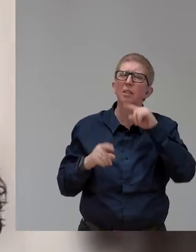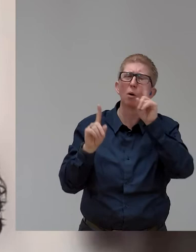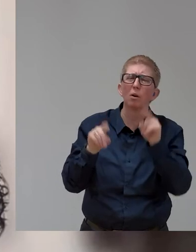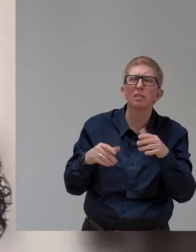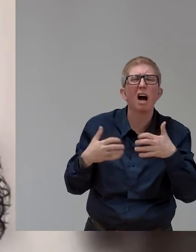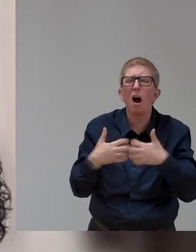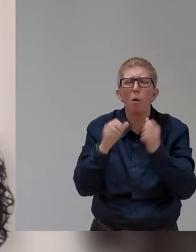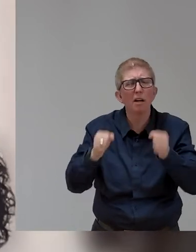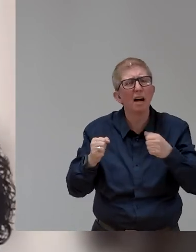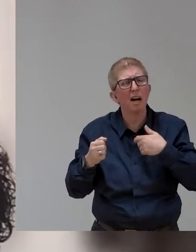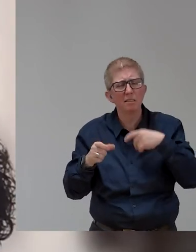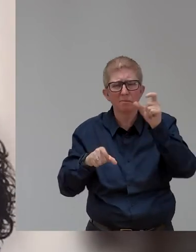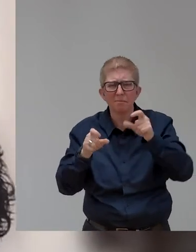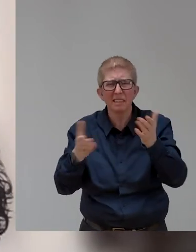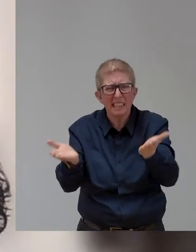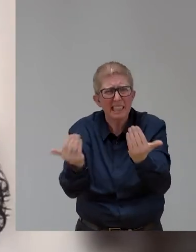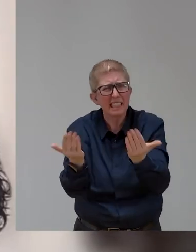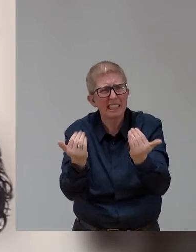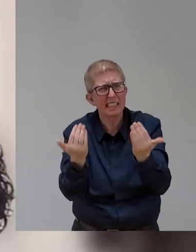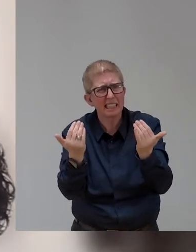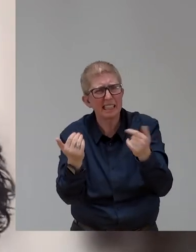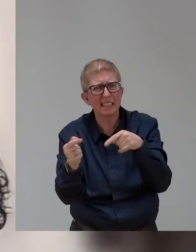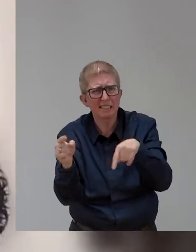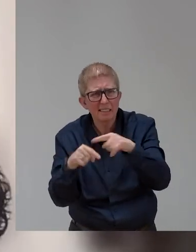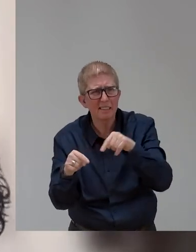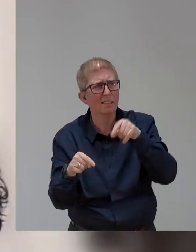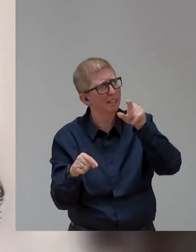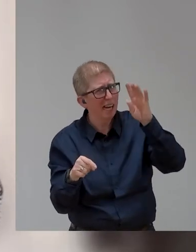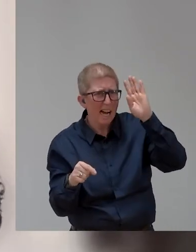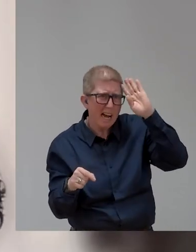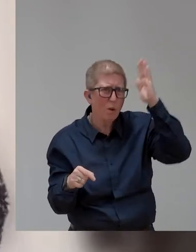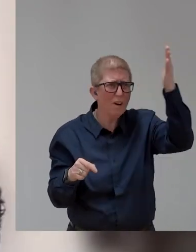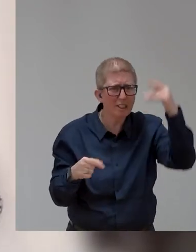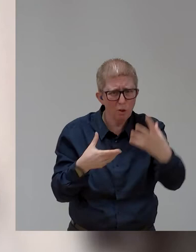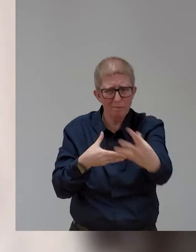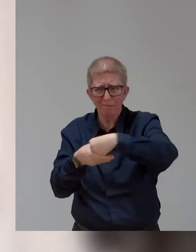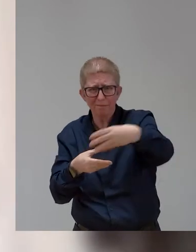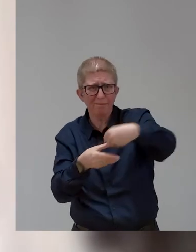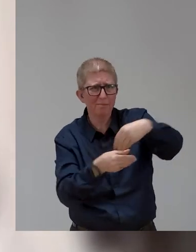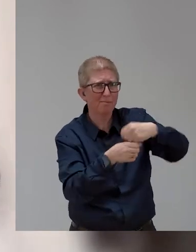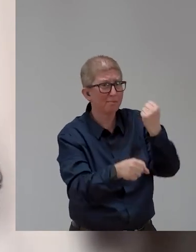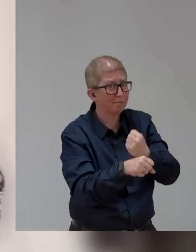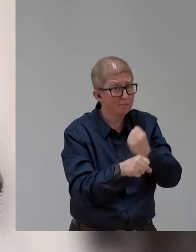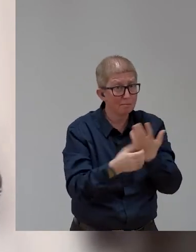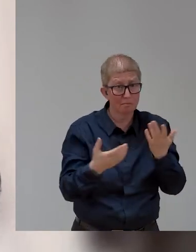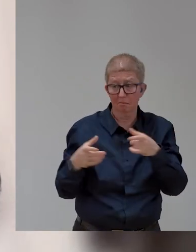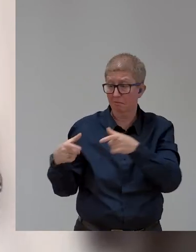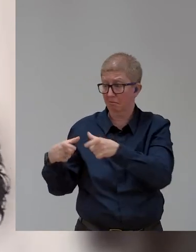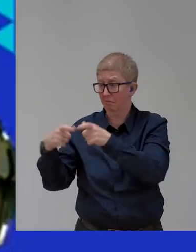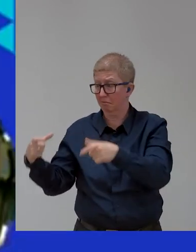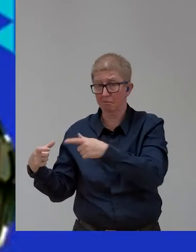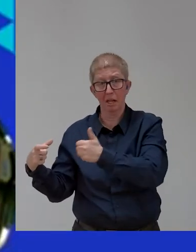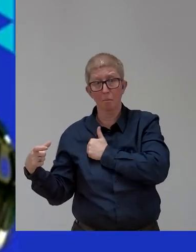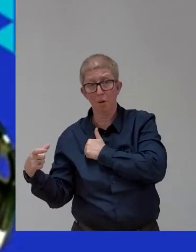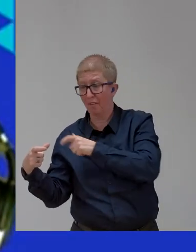targeted towards inclusive employment through public and private collaboration? Yeah, thank